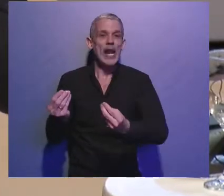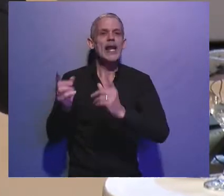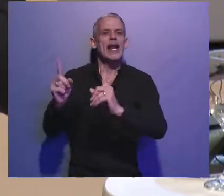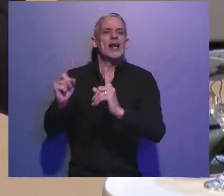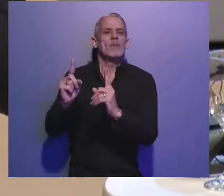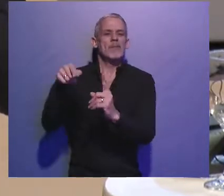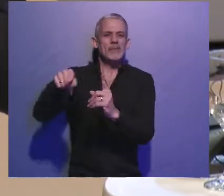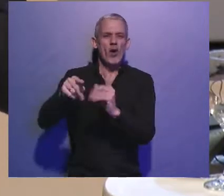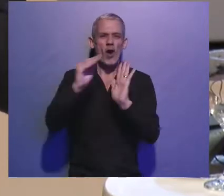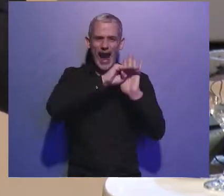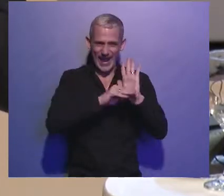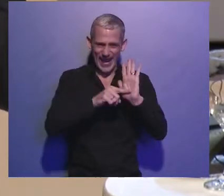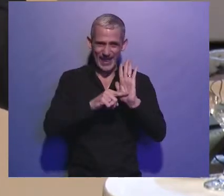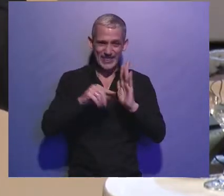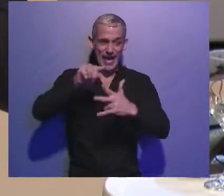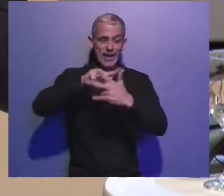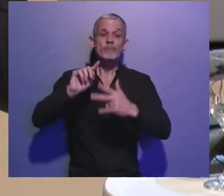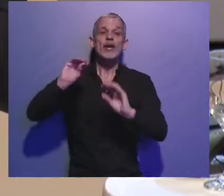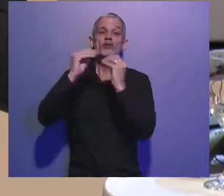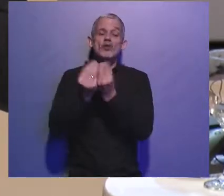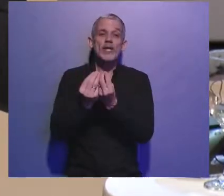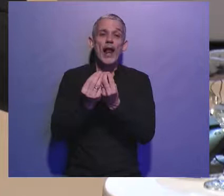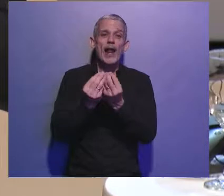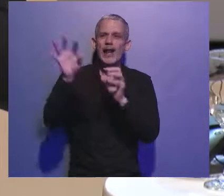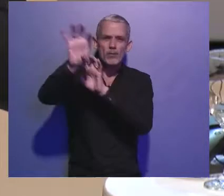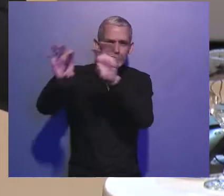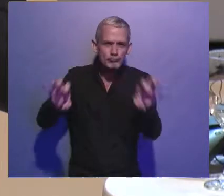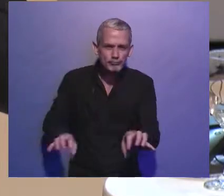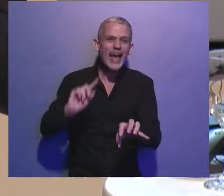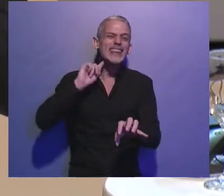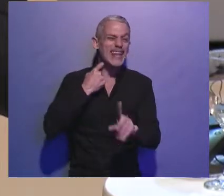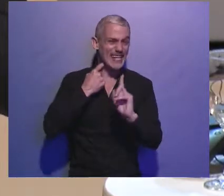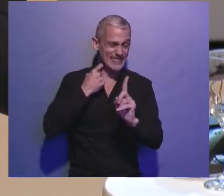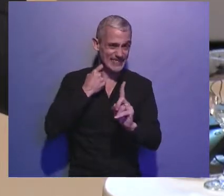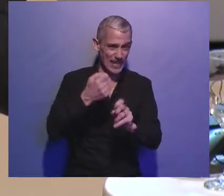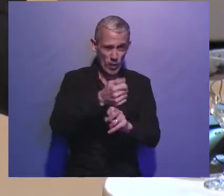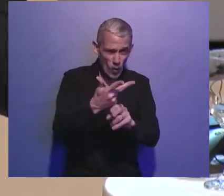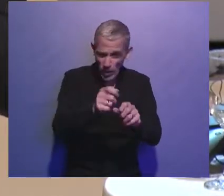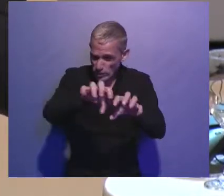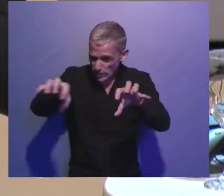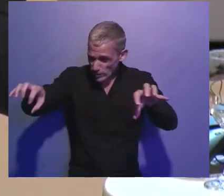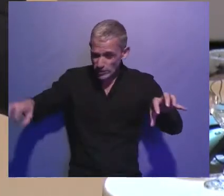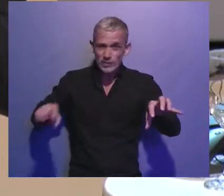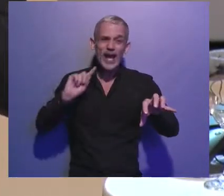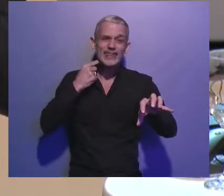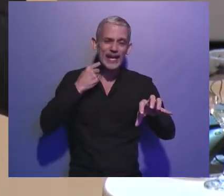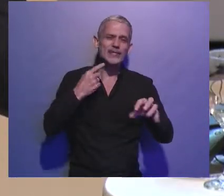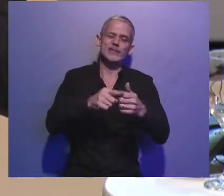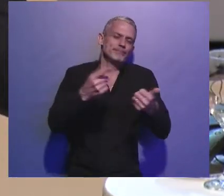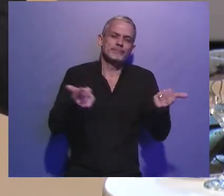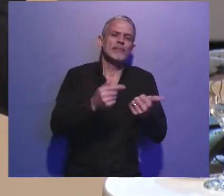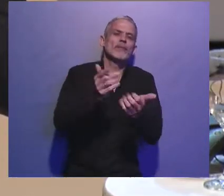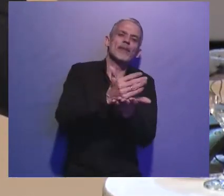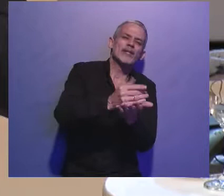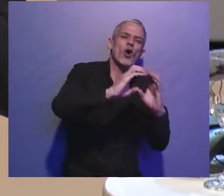municipal departments, such as the General Controllership, Government Department, Communications, Human Rights,